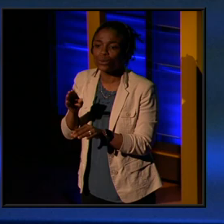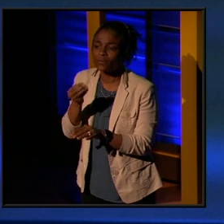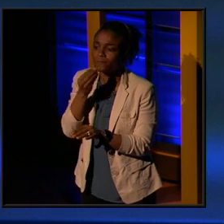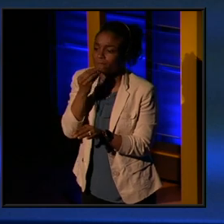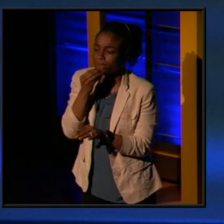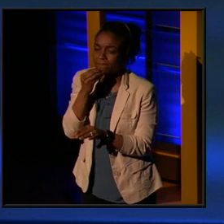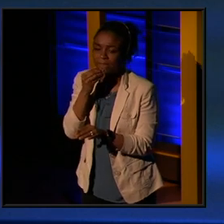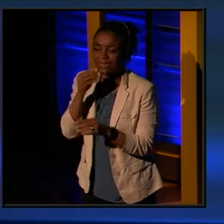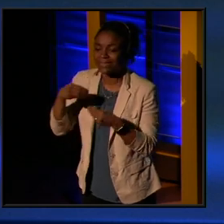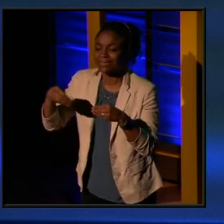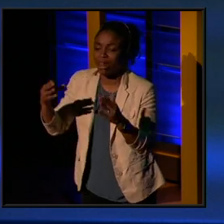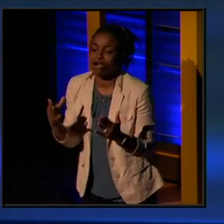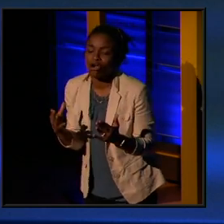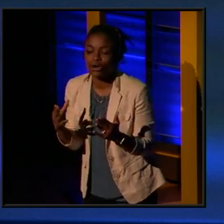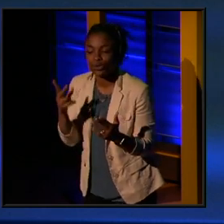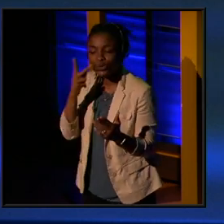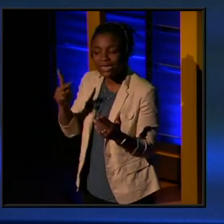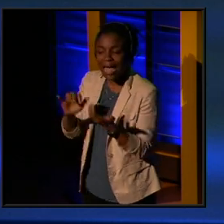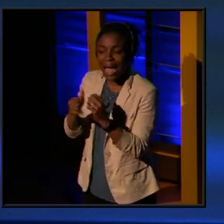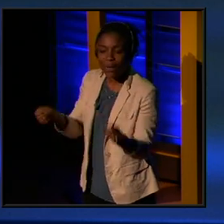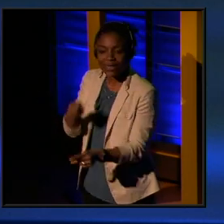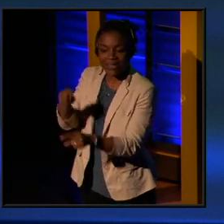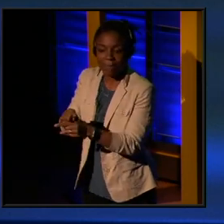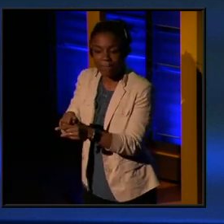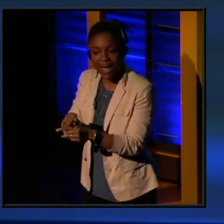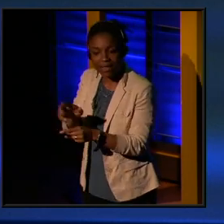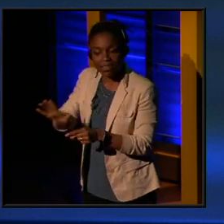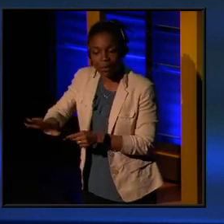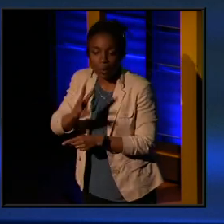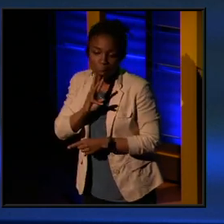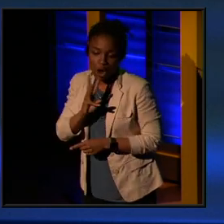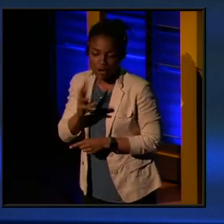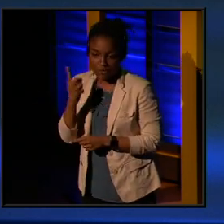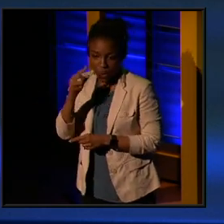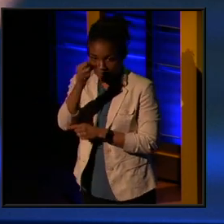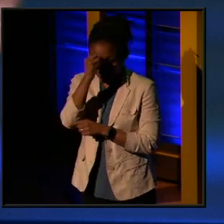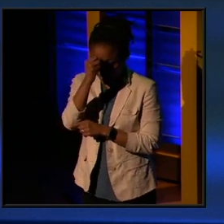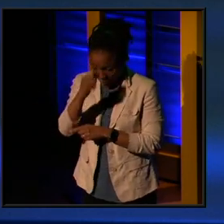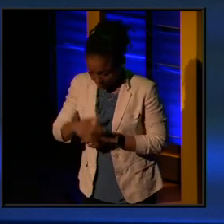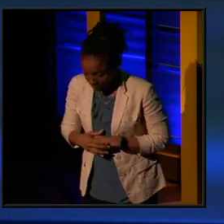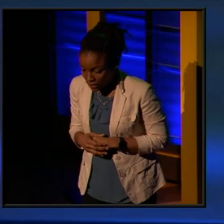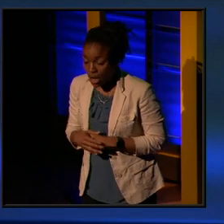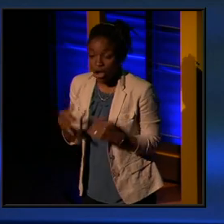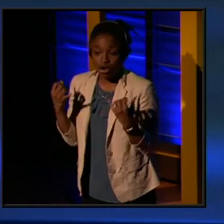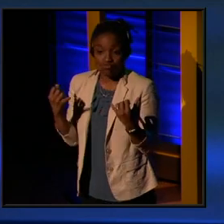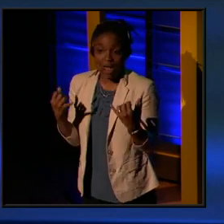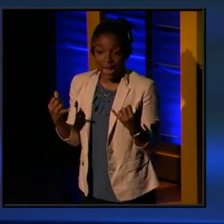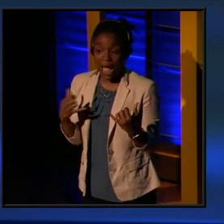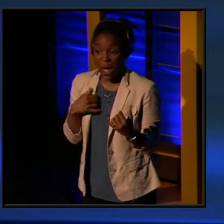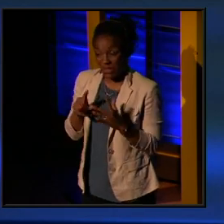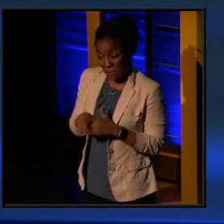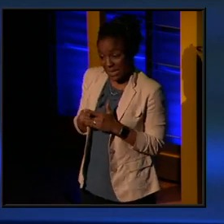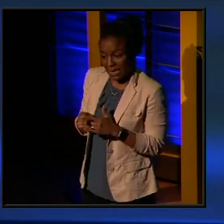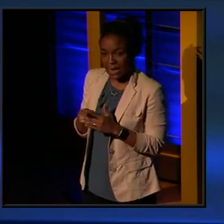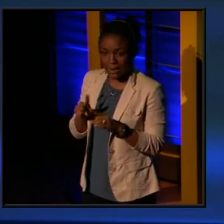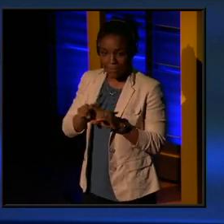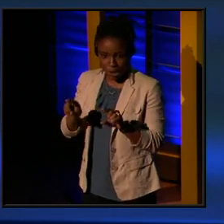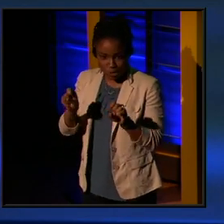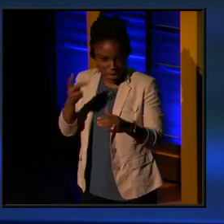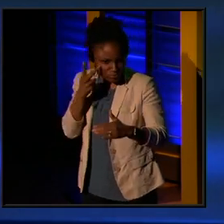from India's waters. The film is in its post production stage right now, but we have a little sneak peek as well.